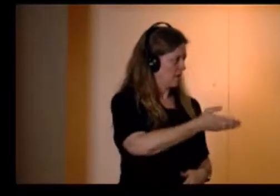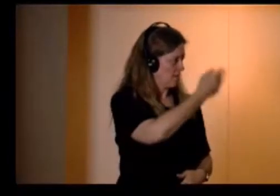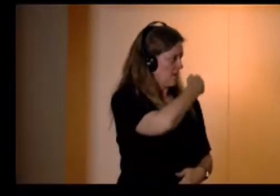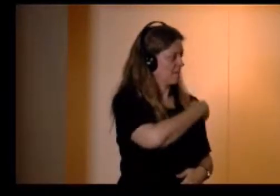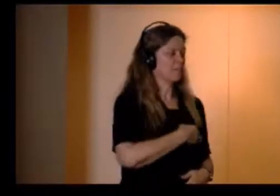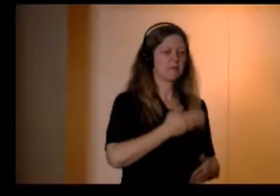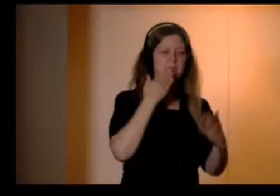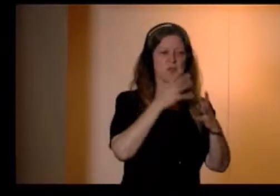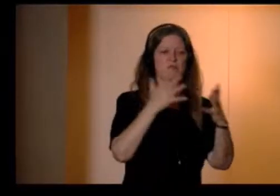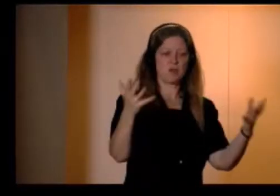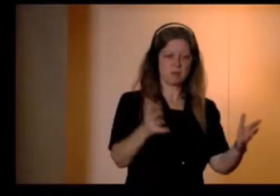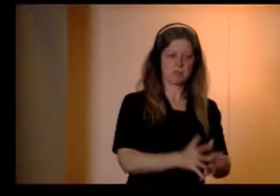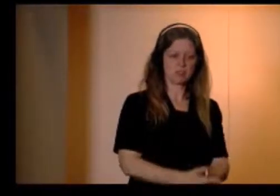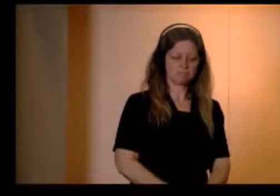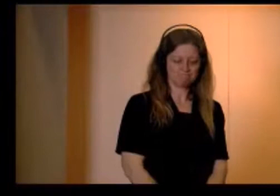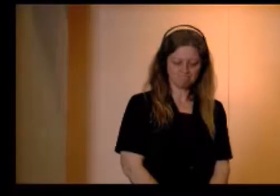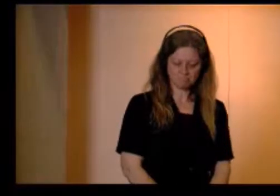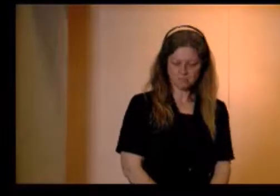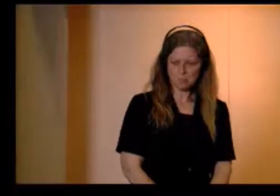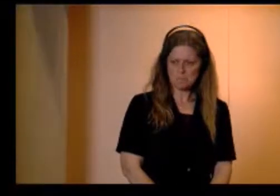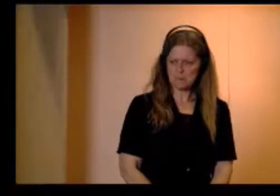much.